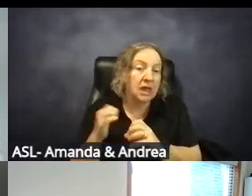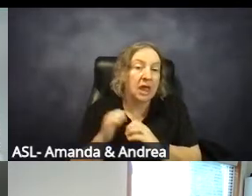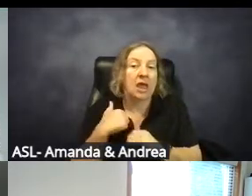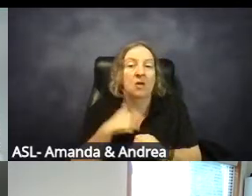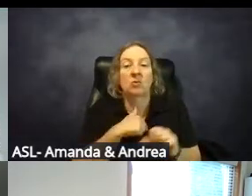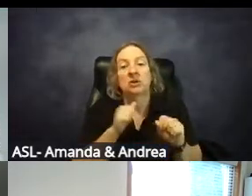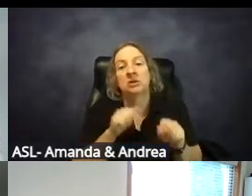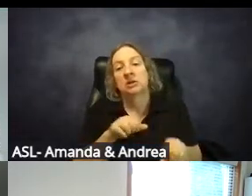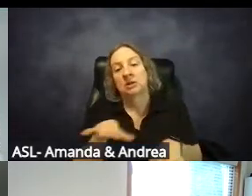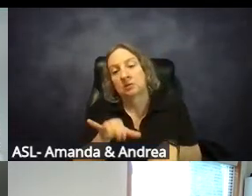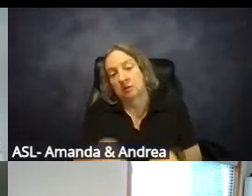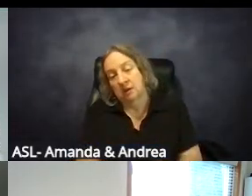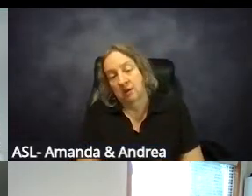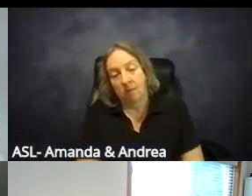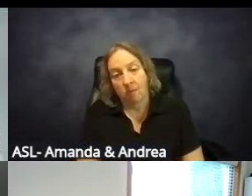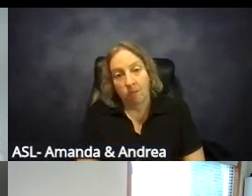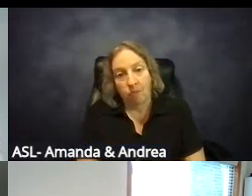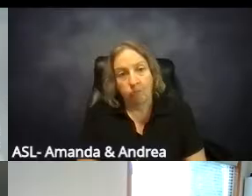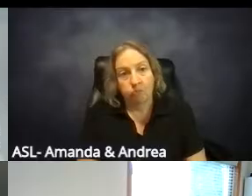it.